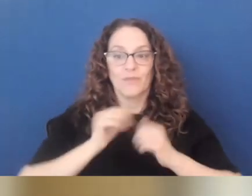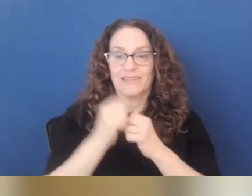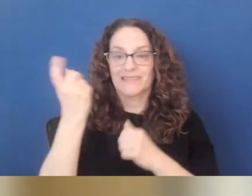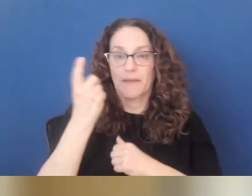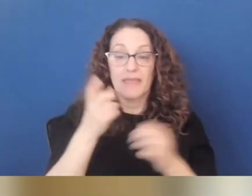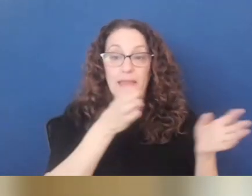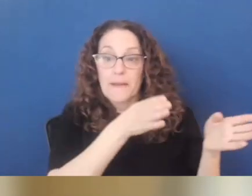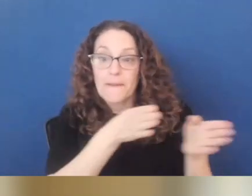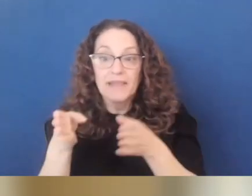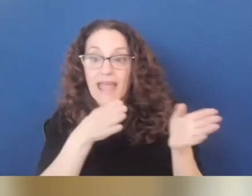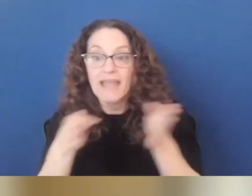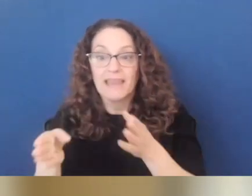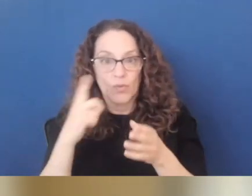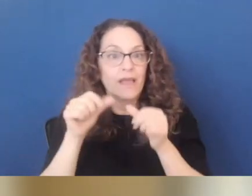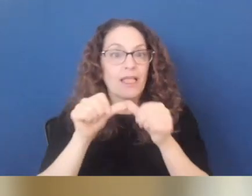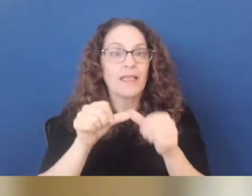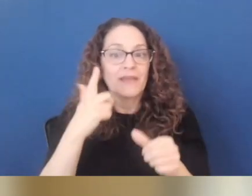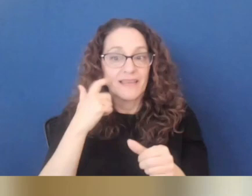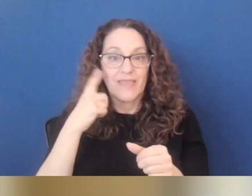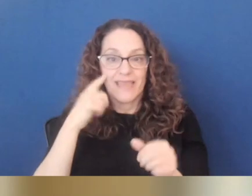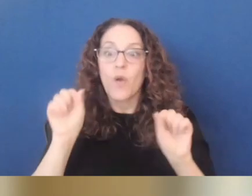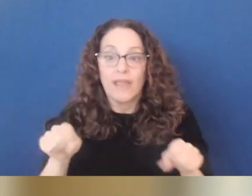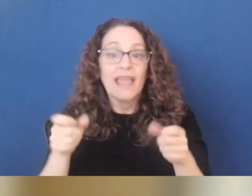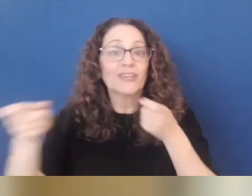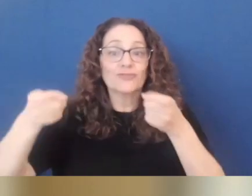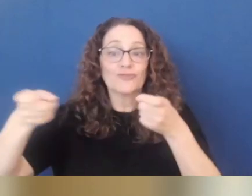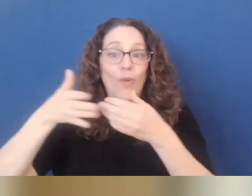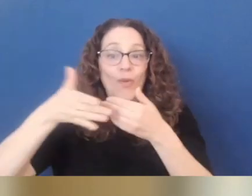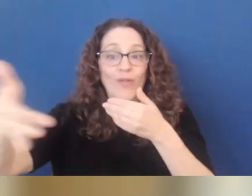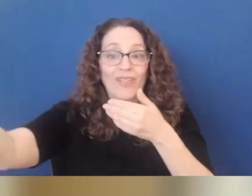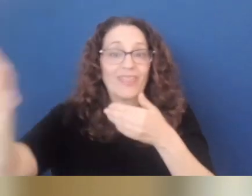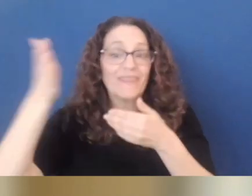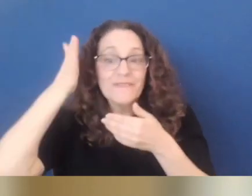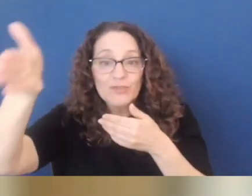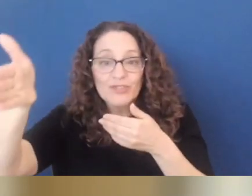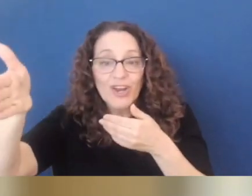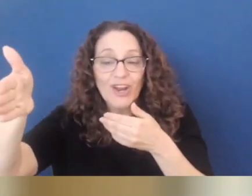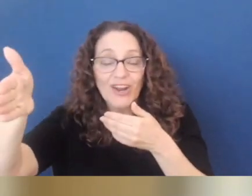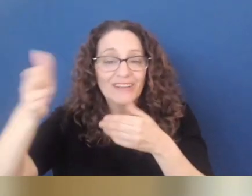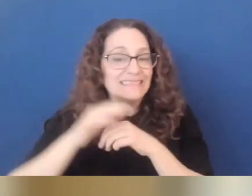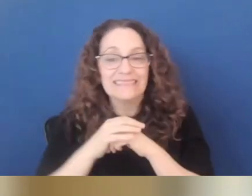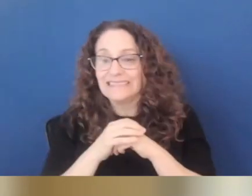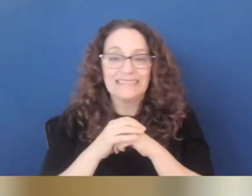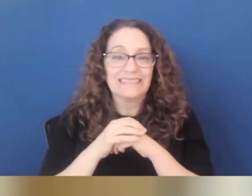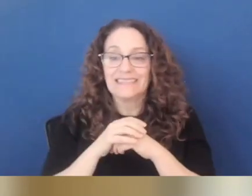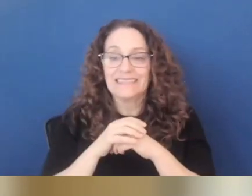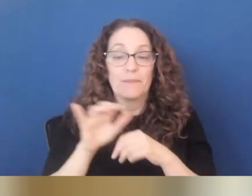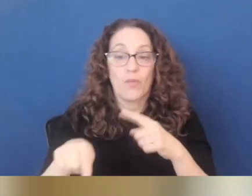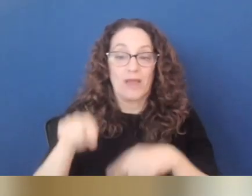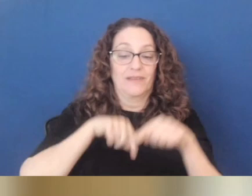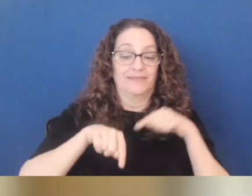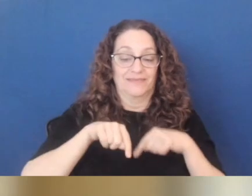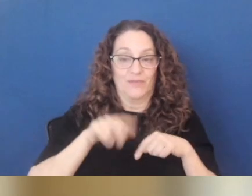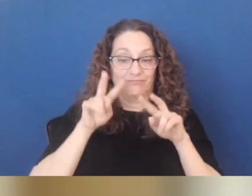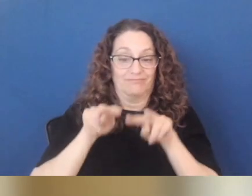able to control the future. But if we step back and look at that, we realize that's total delusion. So